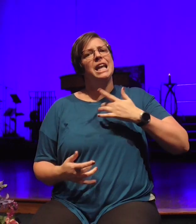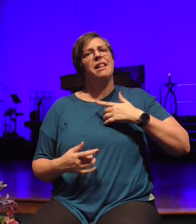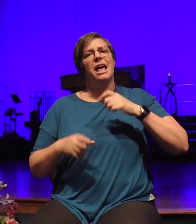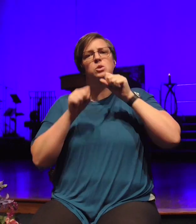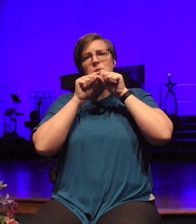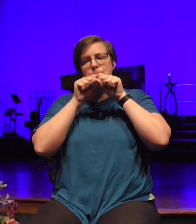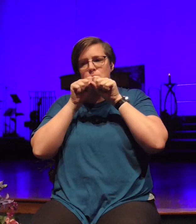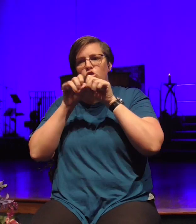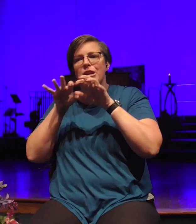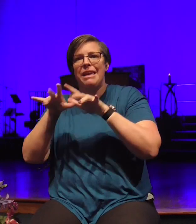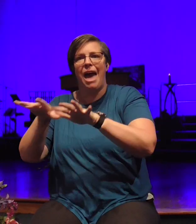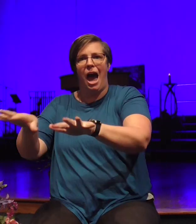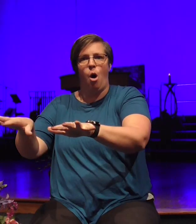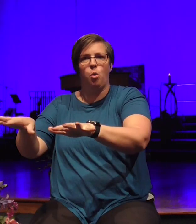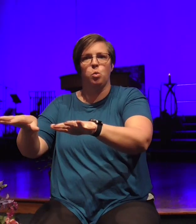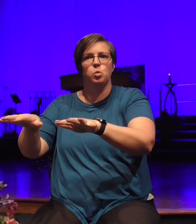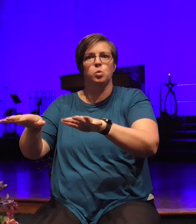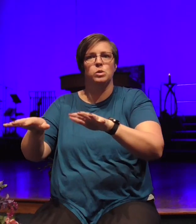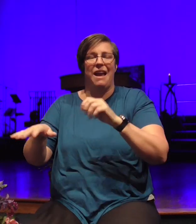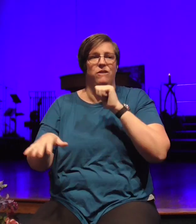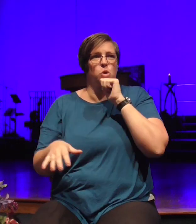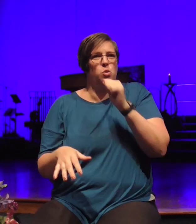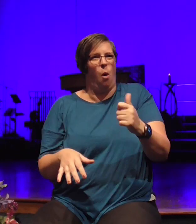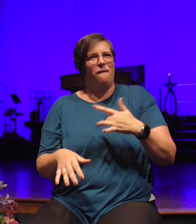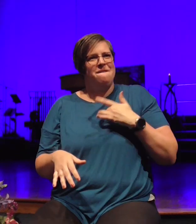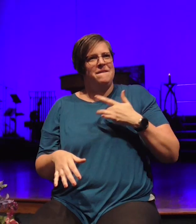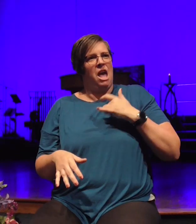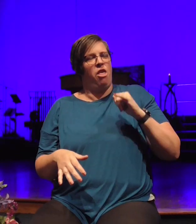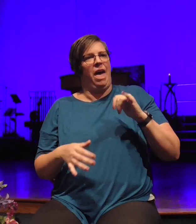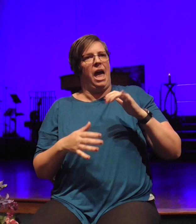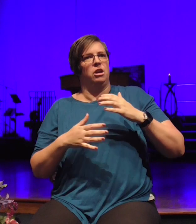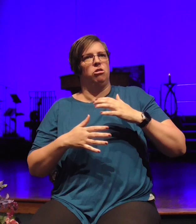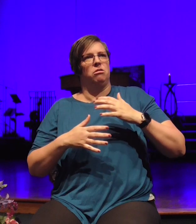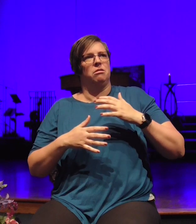isn't a sense of relief and connection.